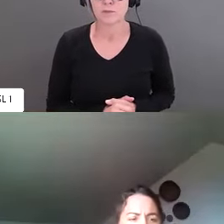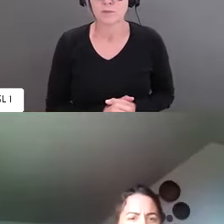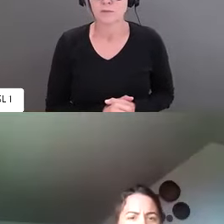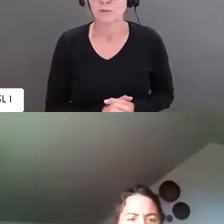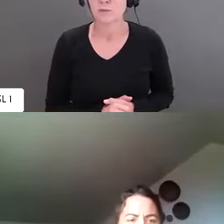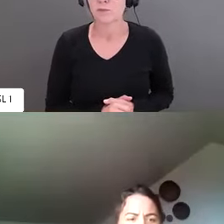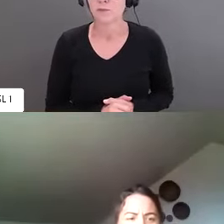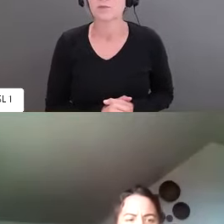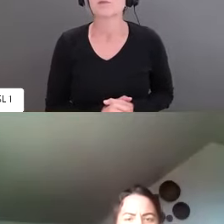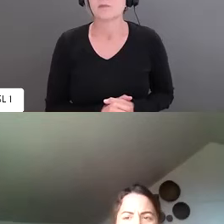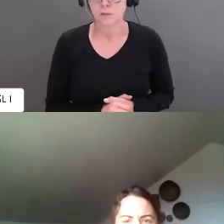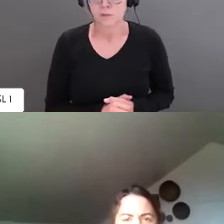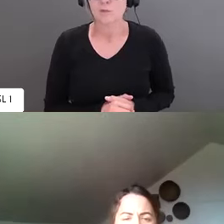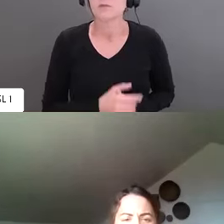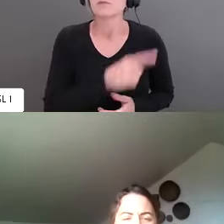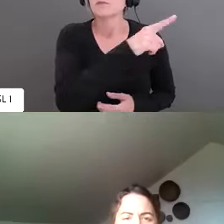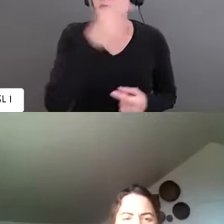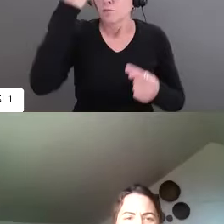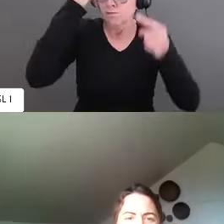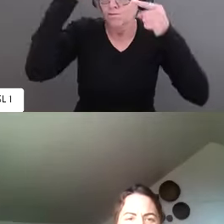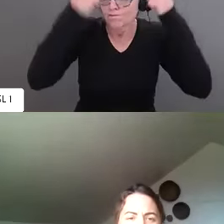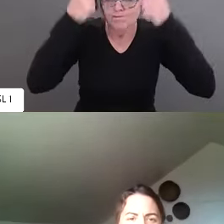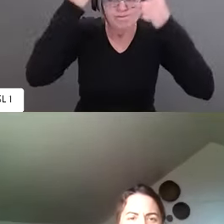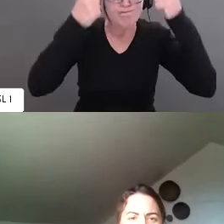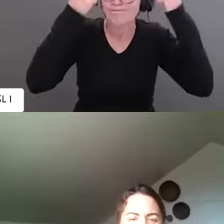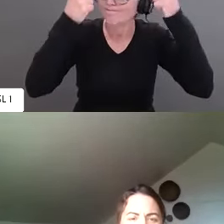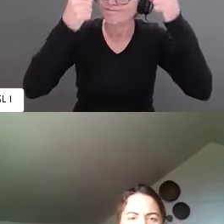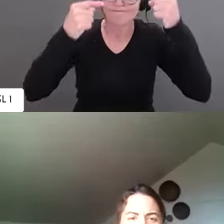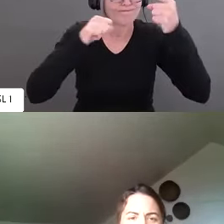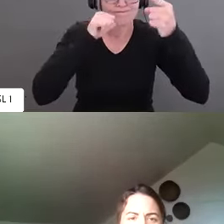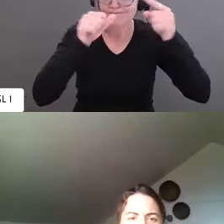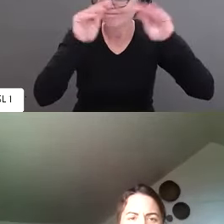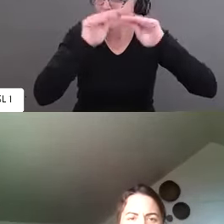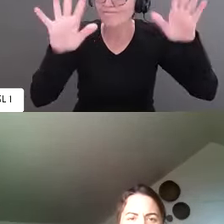Impaired cognition, absolutely. Isolation, 100%.